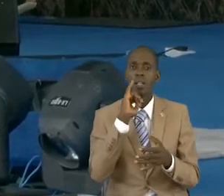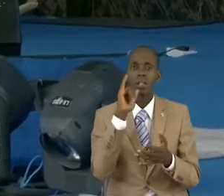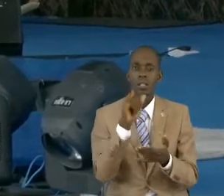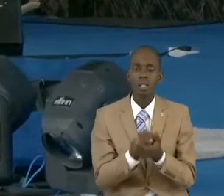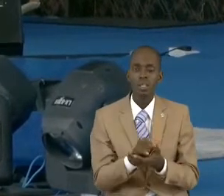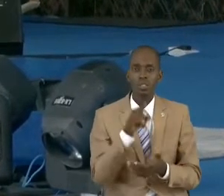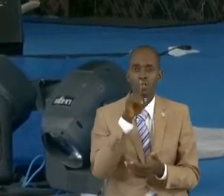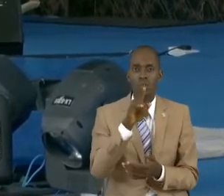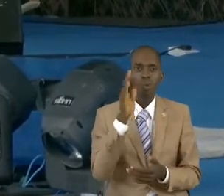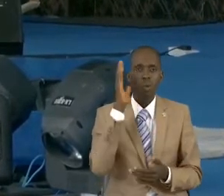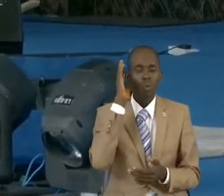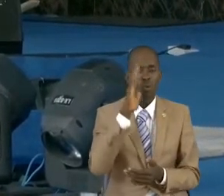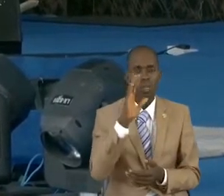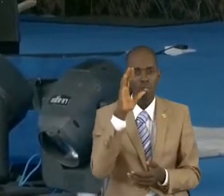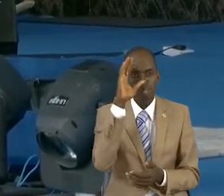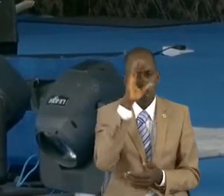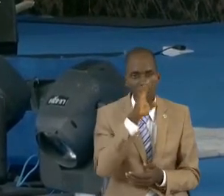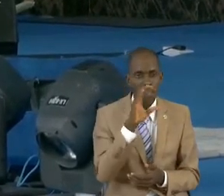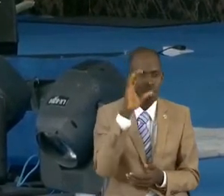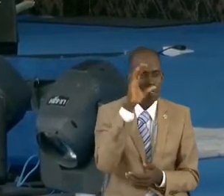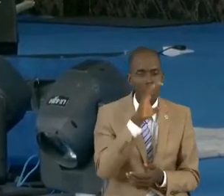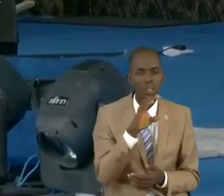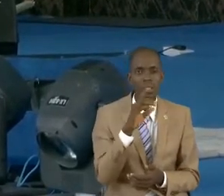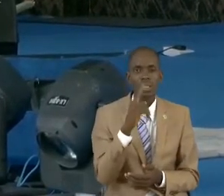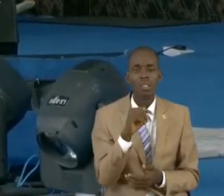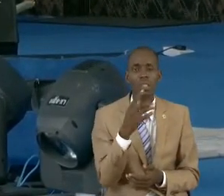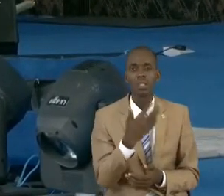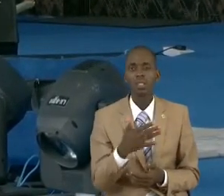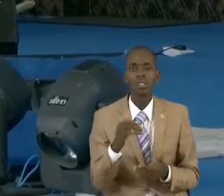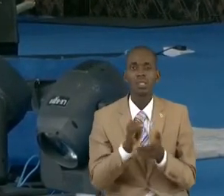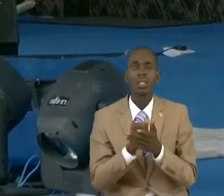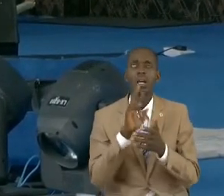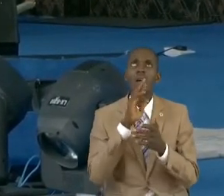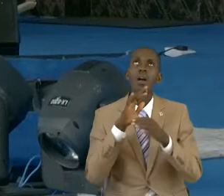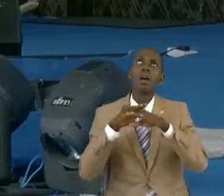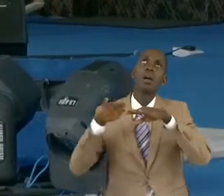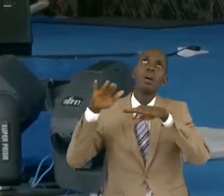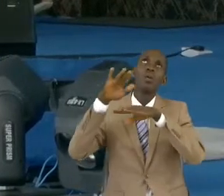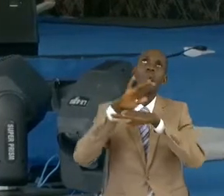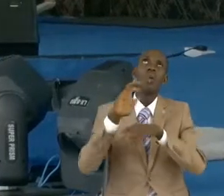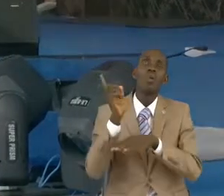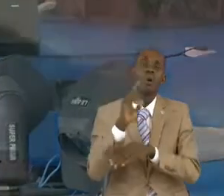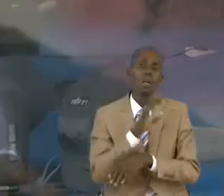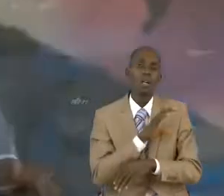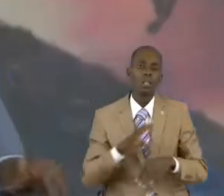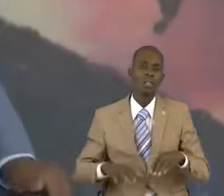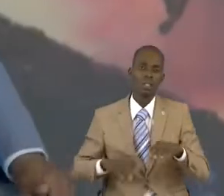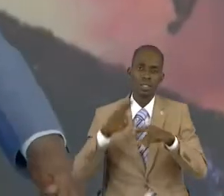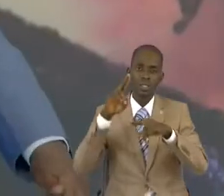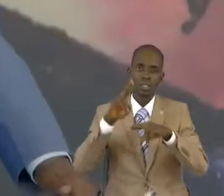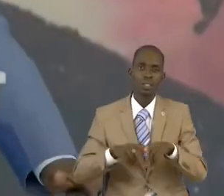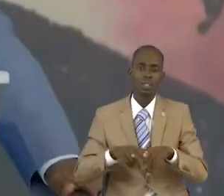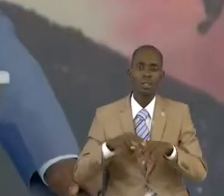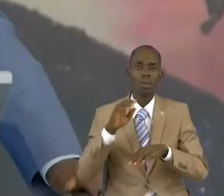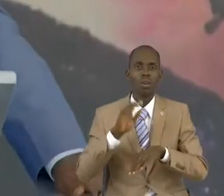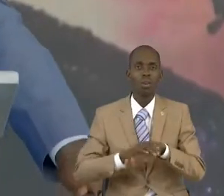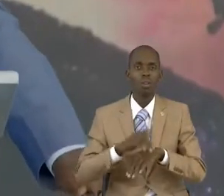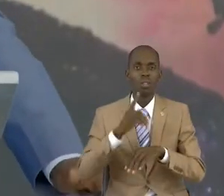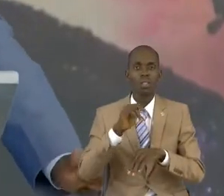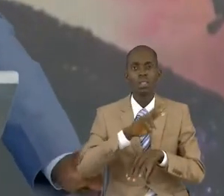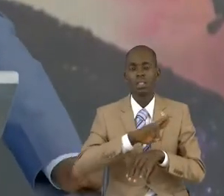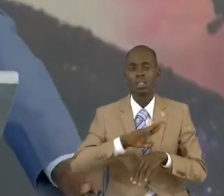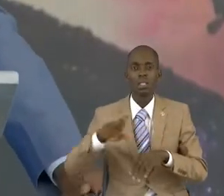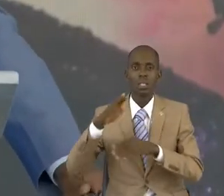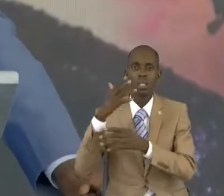seek those things which are above, where Christ sitteth on the right hand